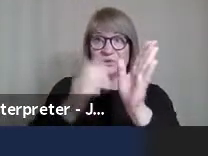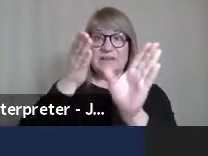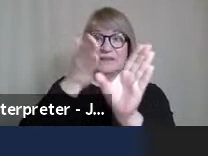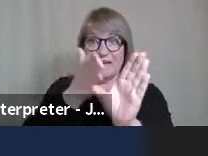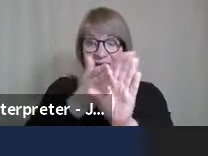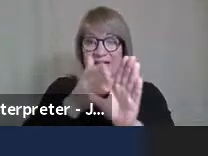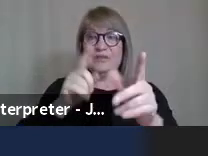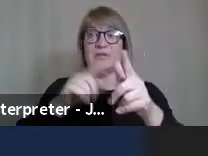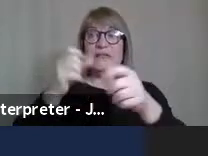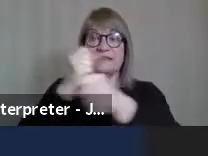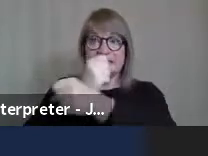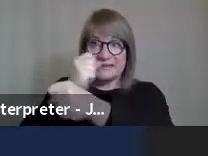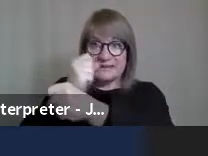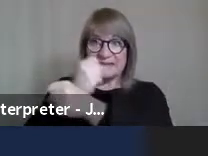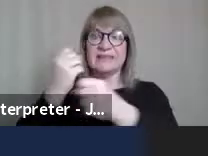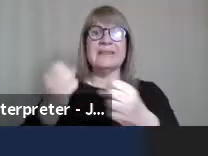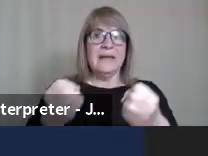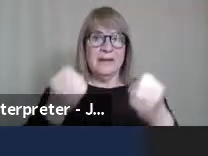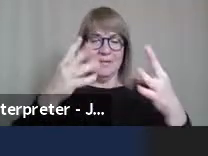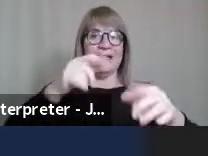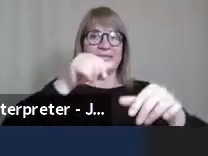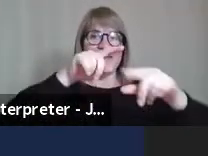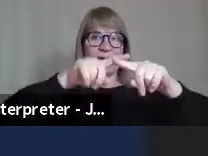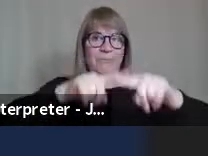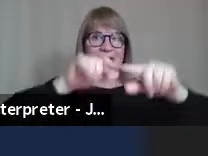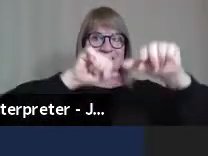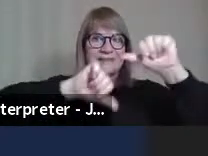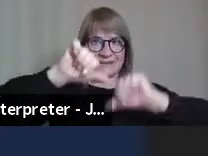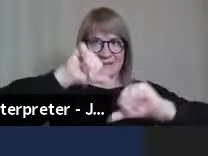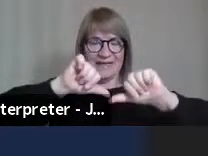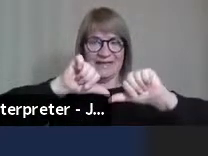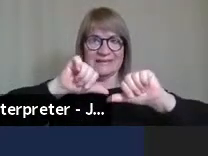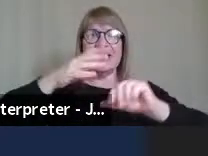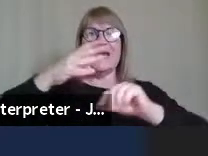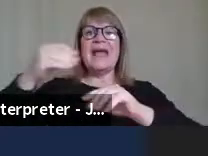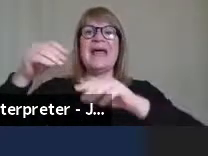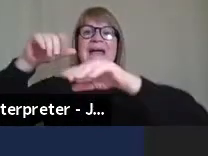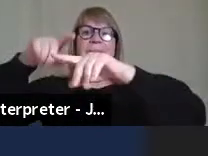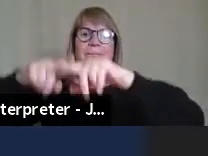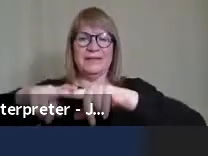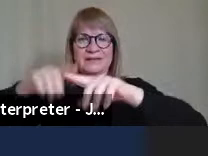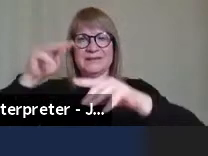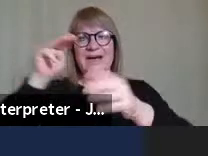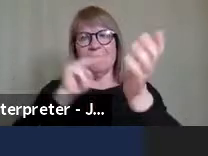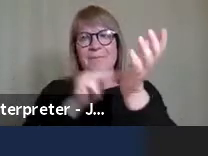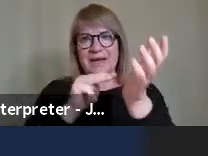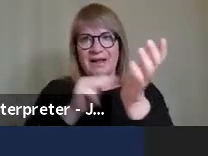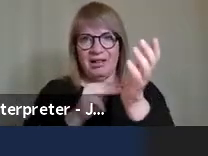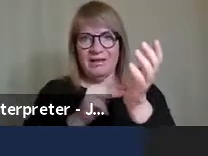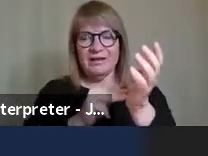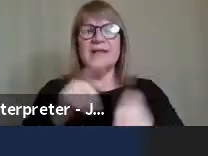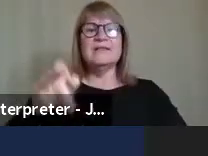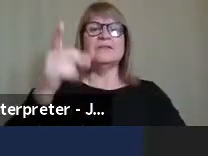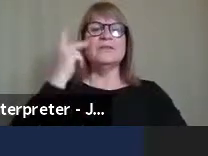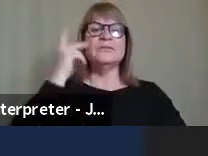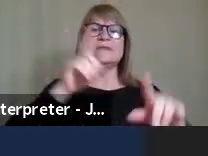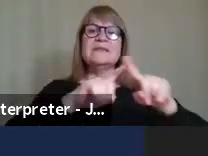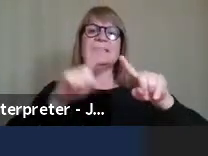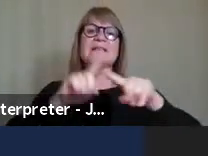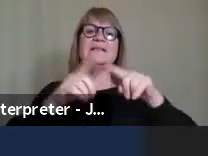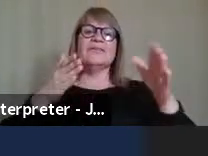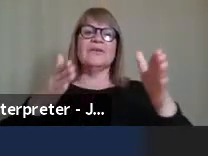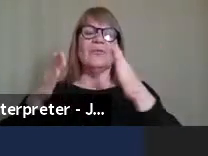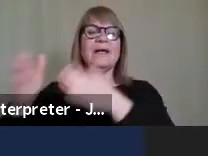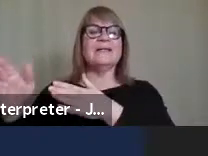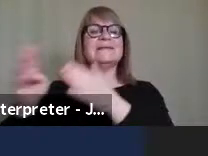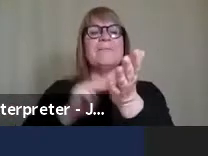statistics many of these are scientific and many of these are medical um and so we see the ways in which uh medicine